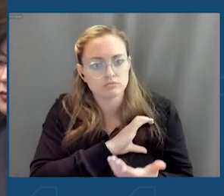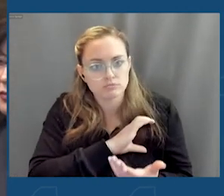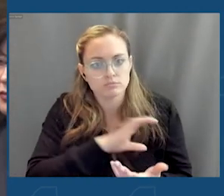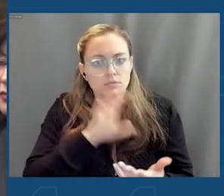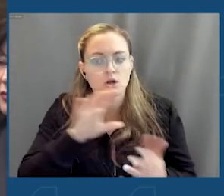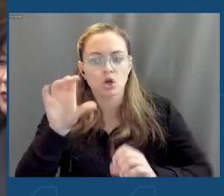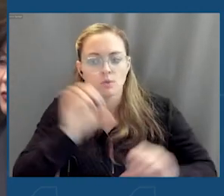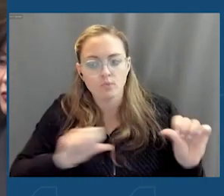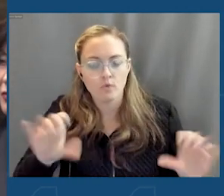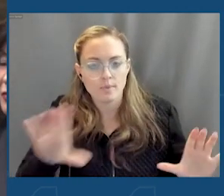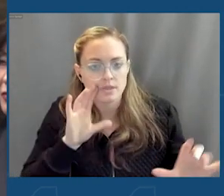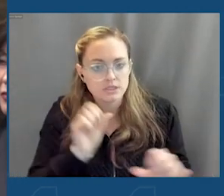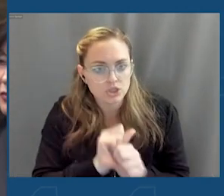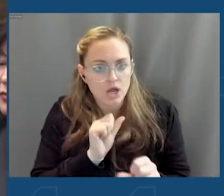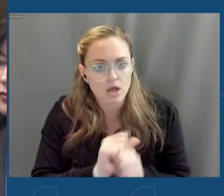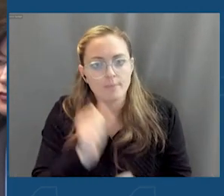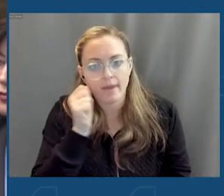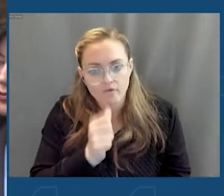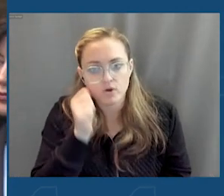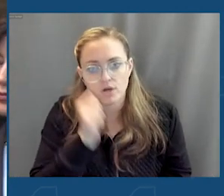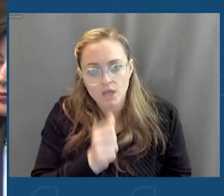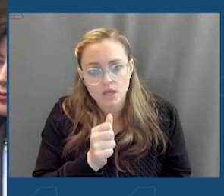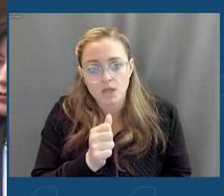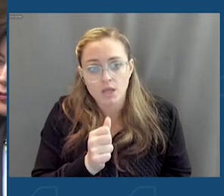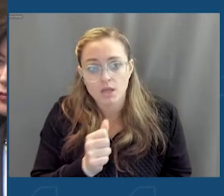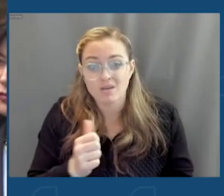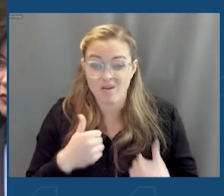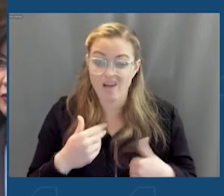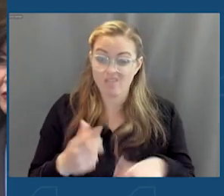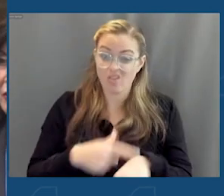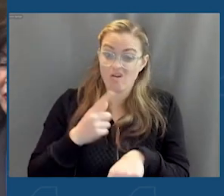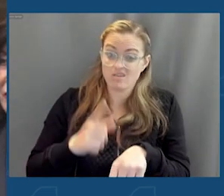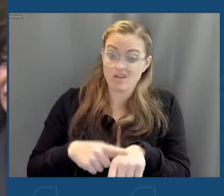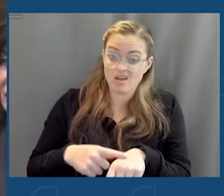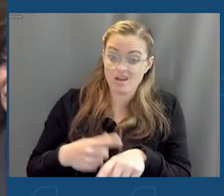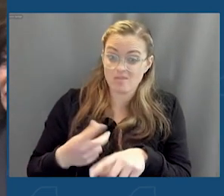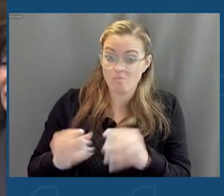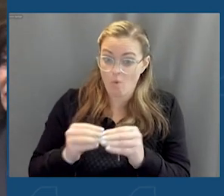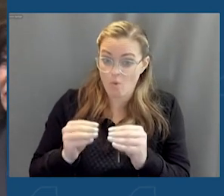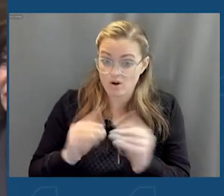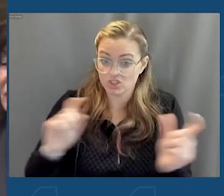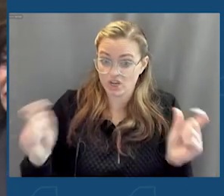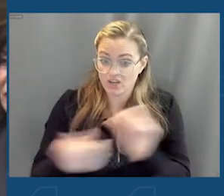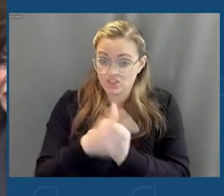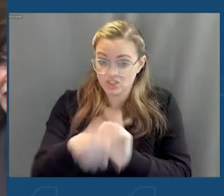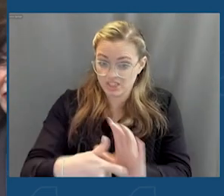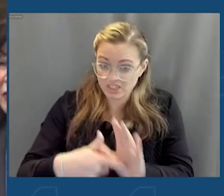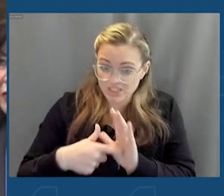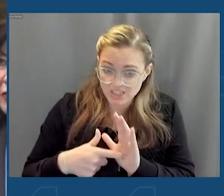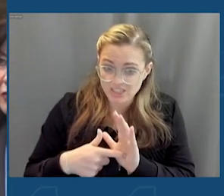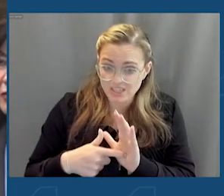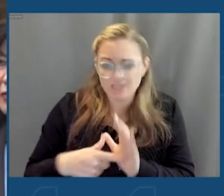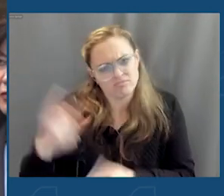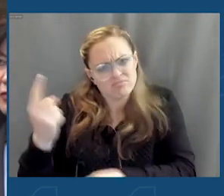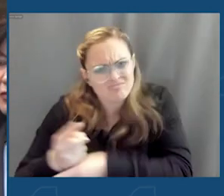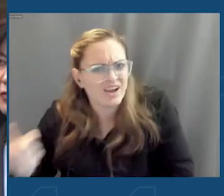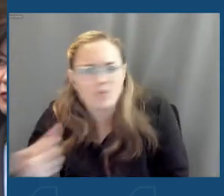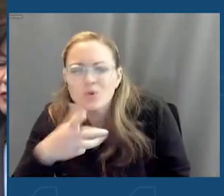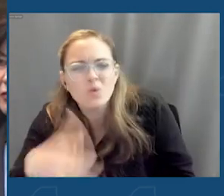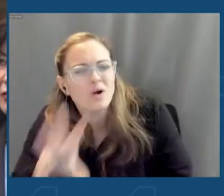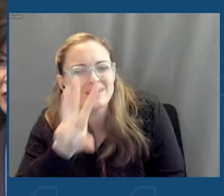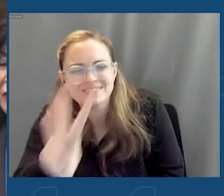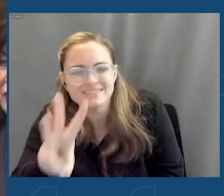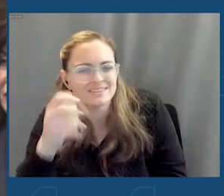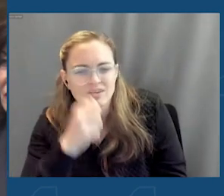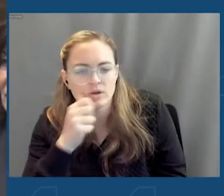performing this job every day. Do we have a long way to go? You're darn right, because the governor's right. We don't want 6 felonies a day. We want